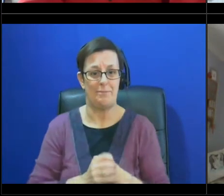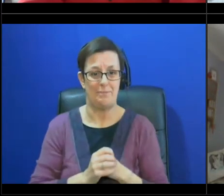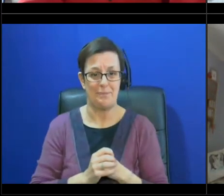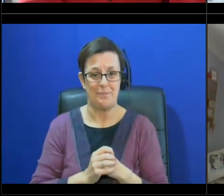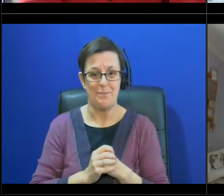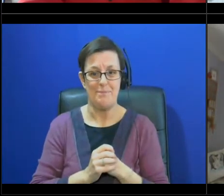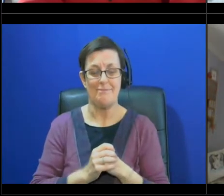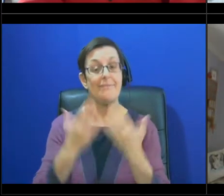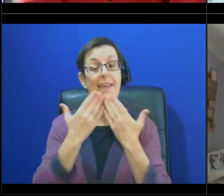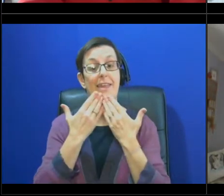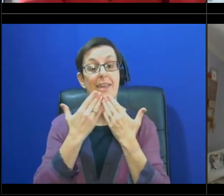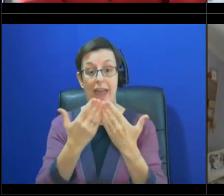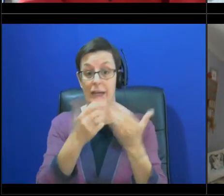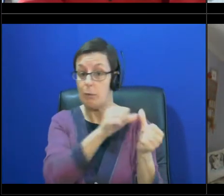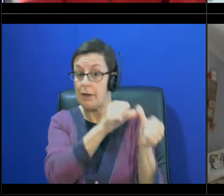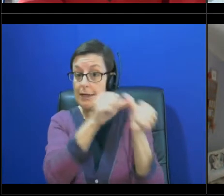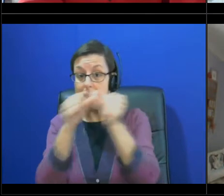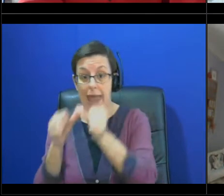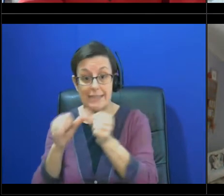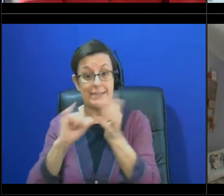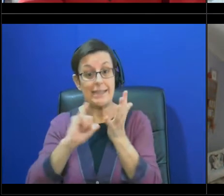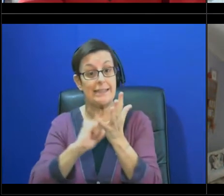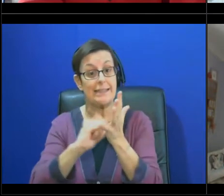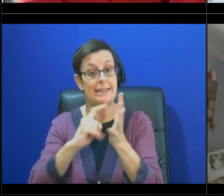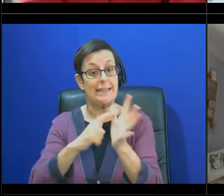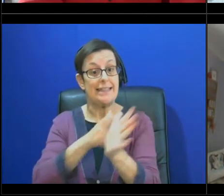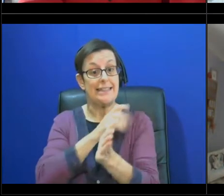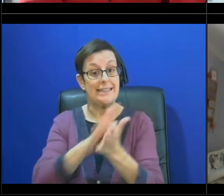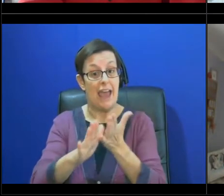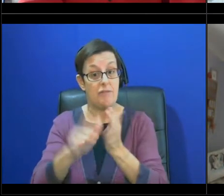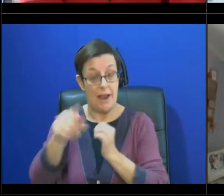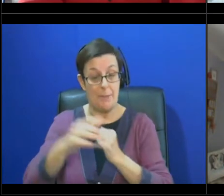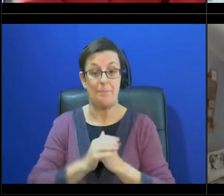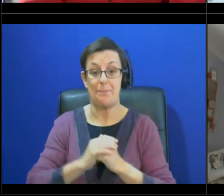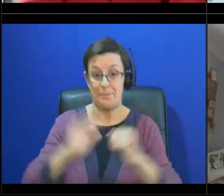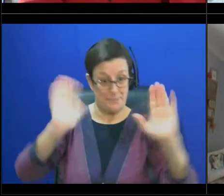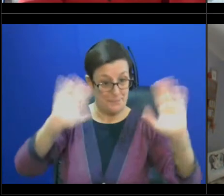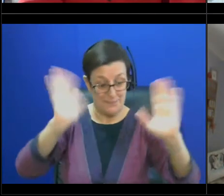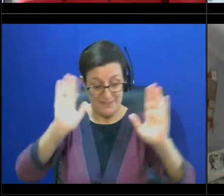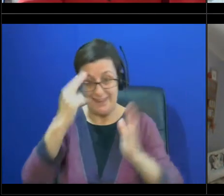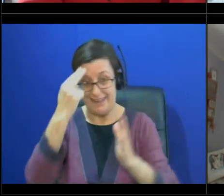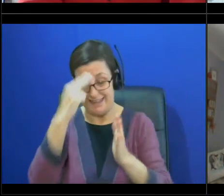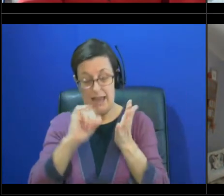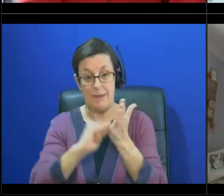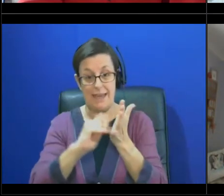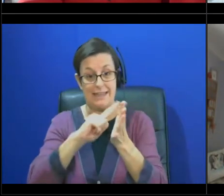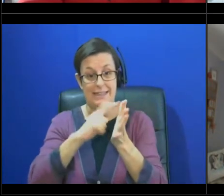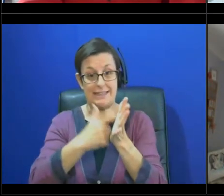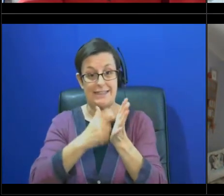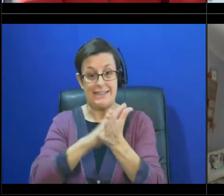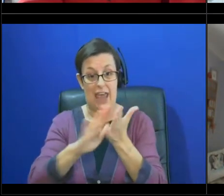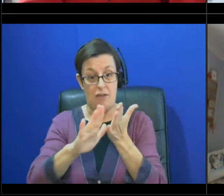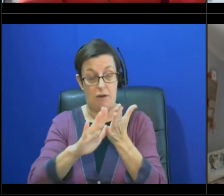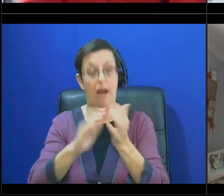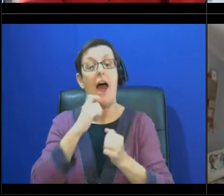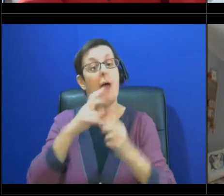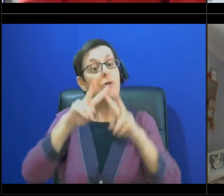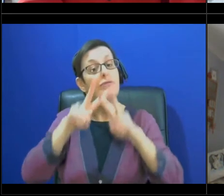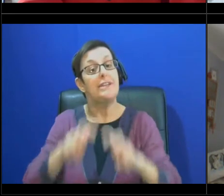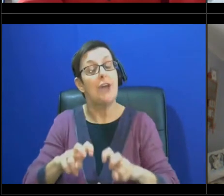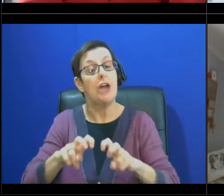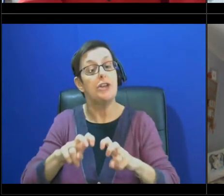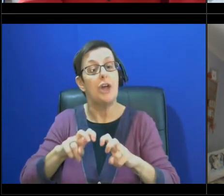And then if we could go to Sarah. Hi everyone, my name is Sarah Mawby. I am a researcher in the field of